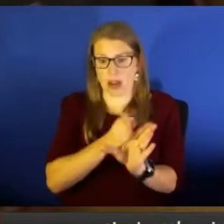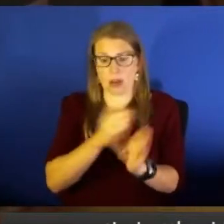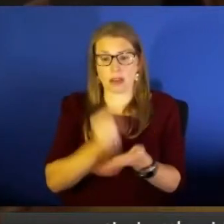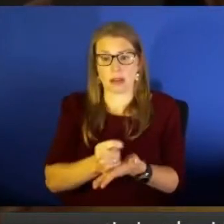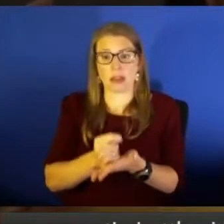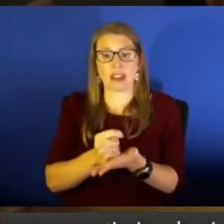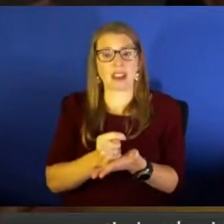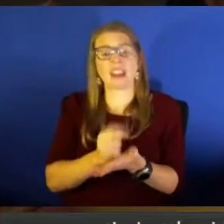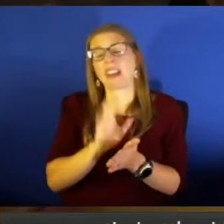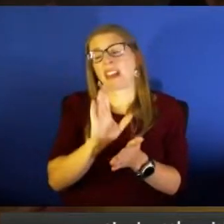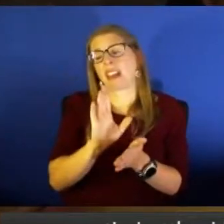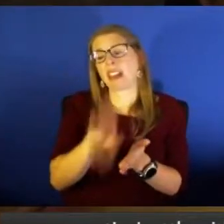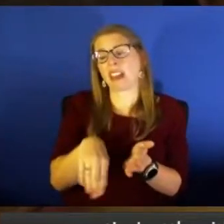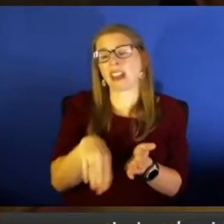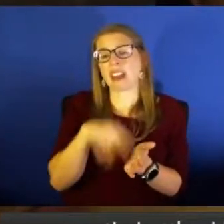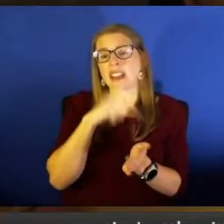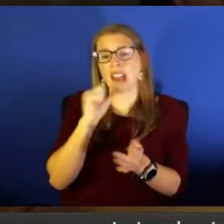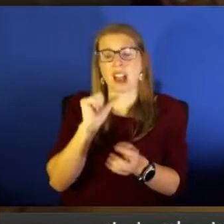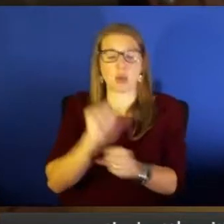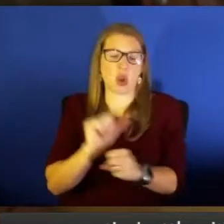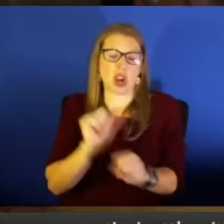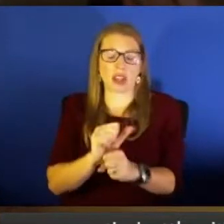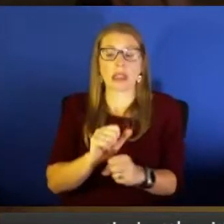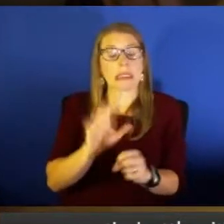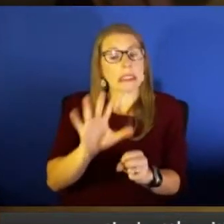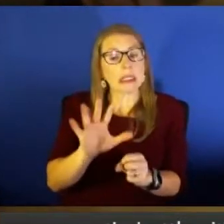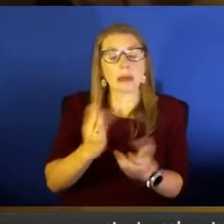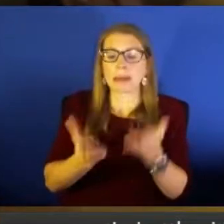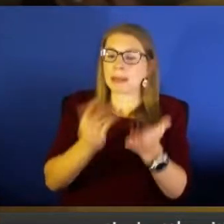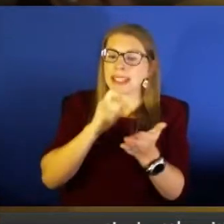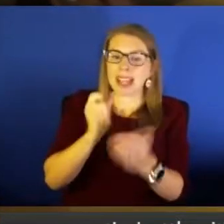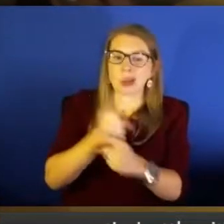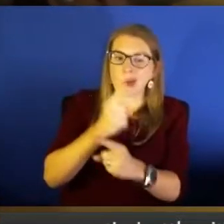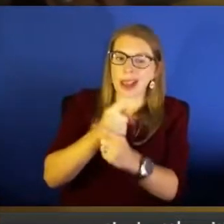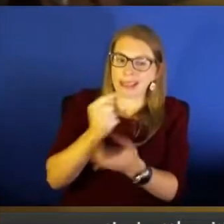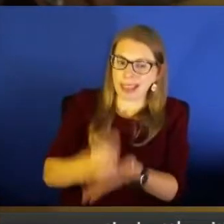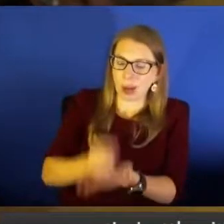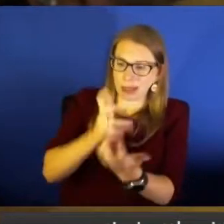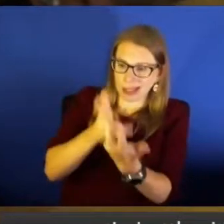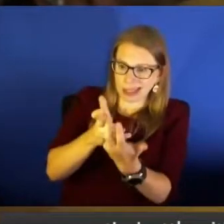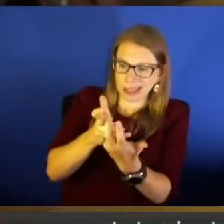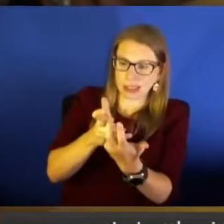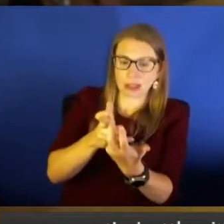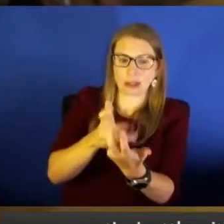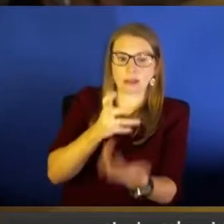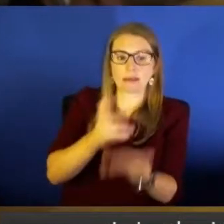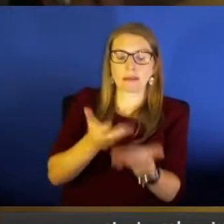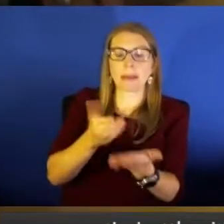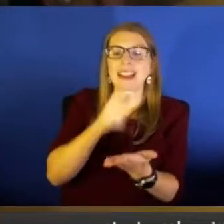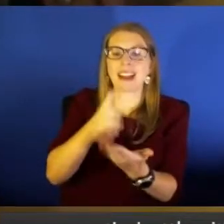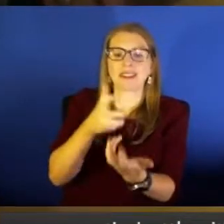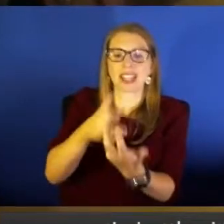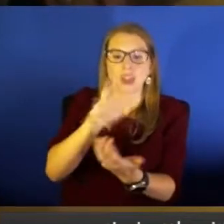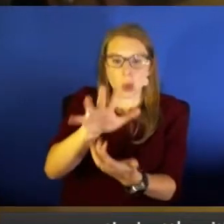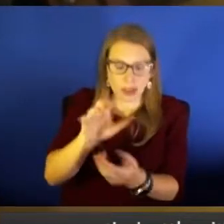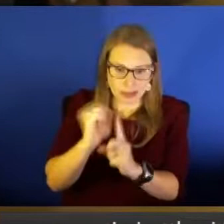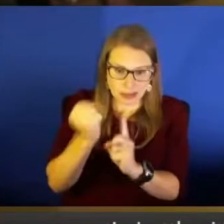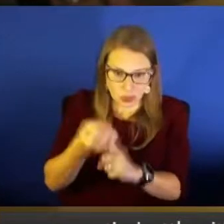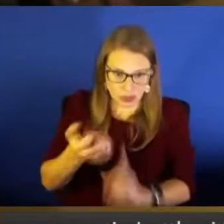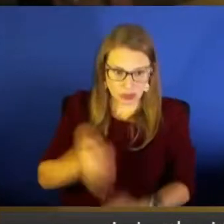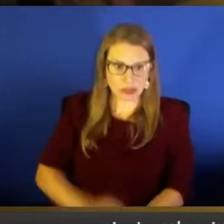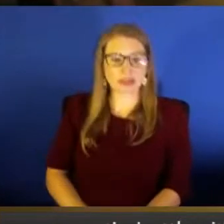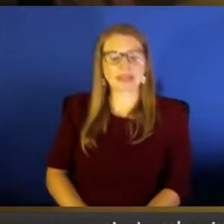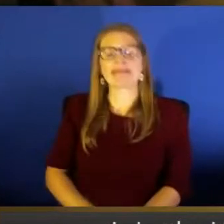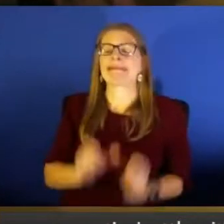it might not have been a good fit, that maybe it wasn't the right kind of therapy, or that it didn't fit the person's situation. So I would just encourage folks to keep